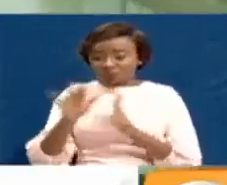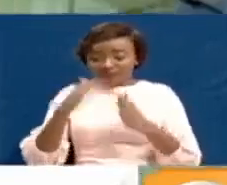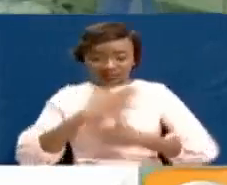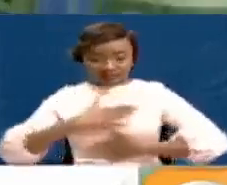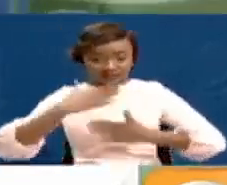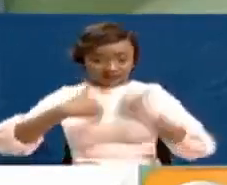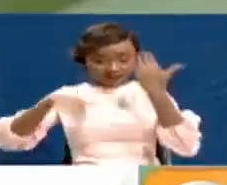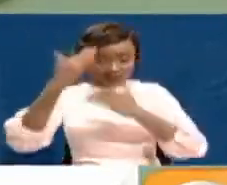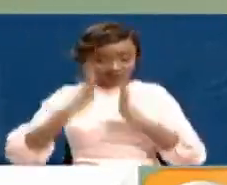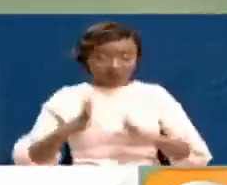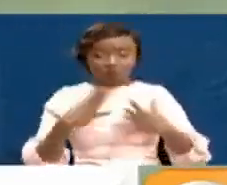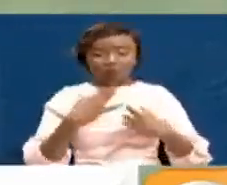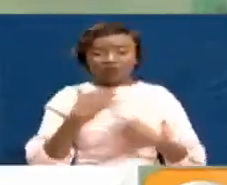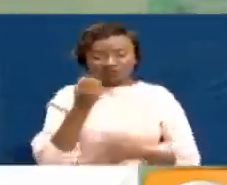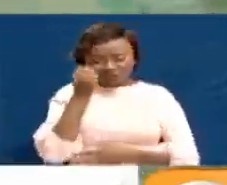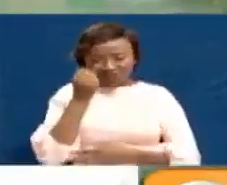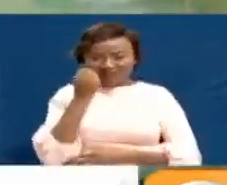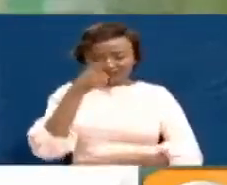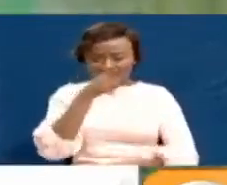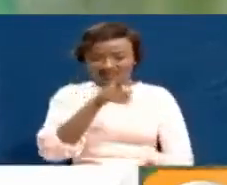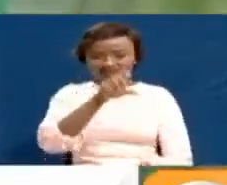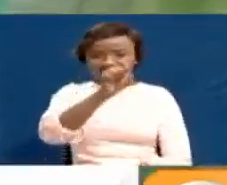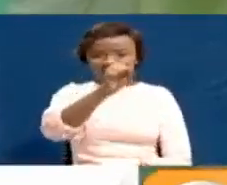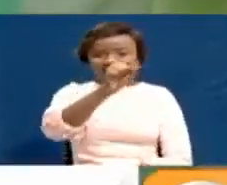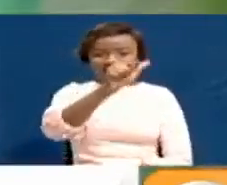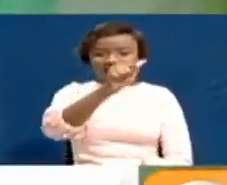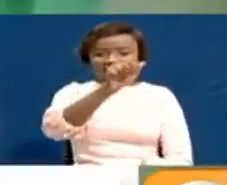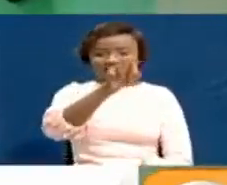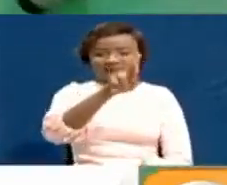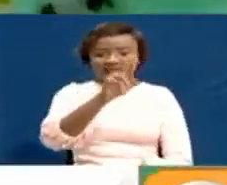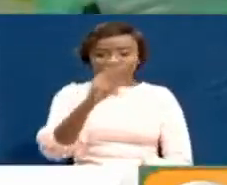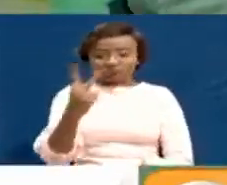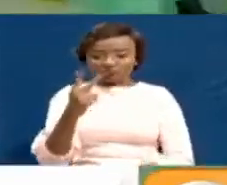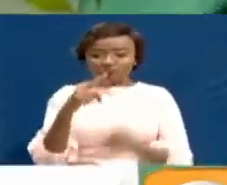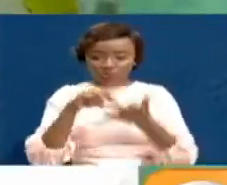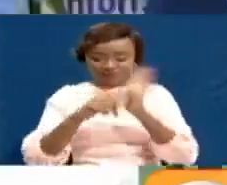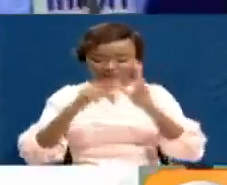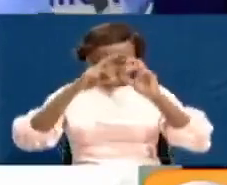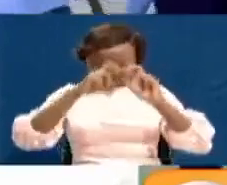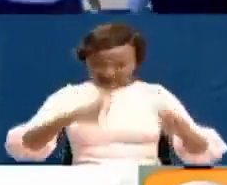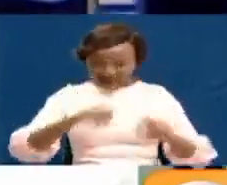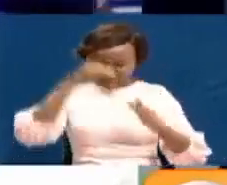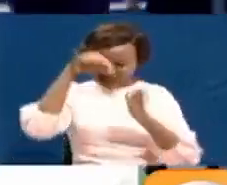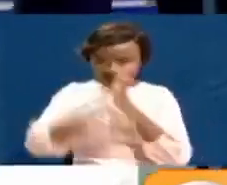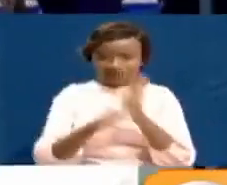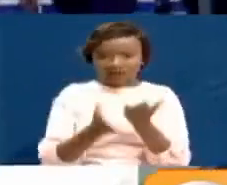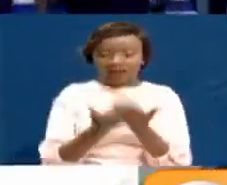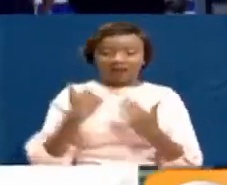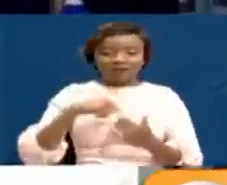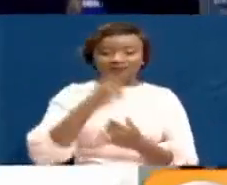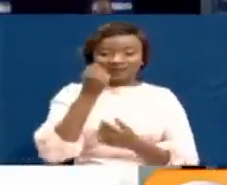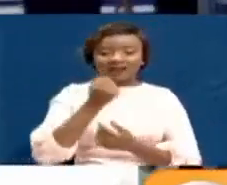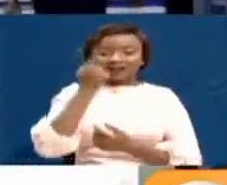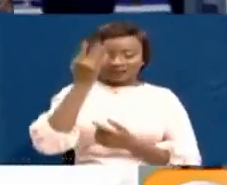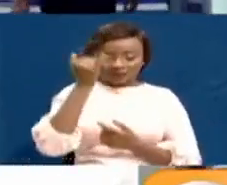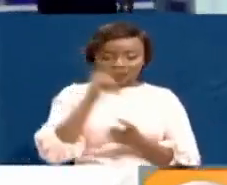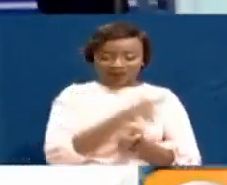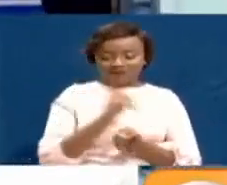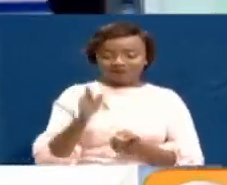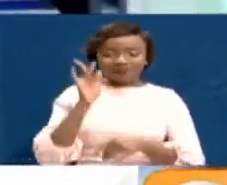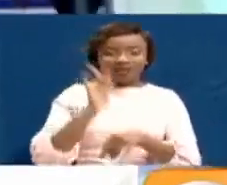this particular SARS-CoV-2 strain. Further research will eventually help to explain the sex-specific deaths and